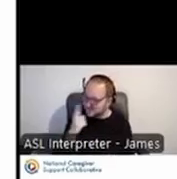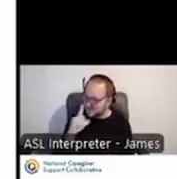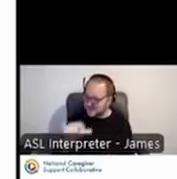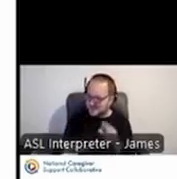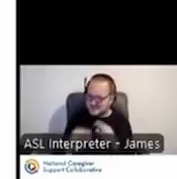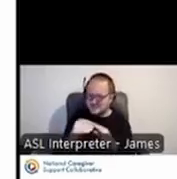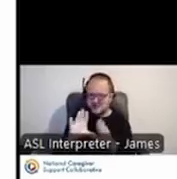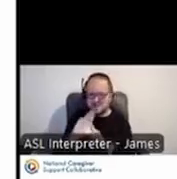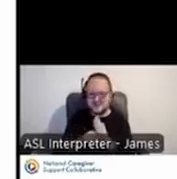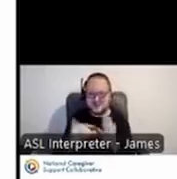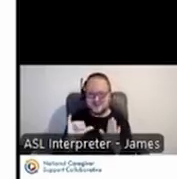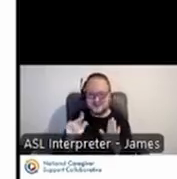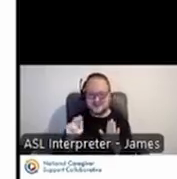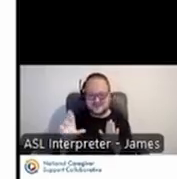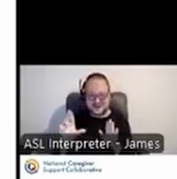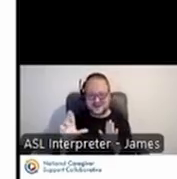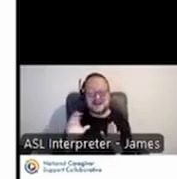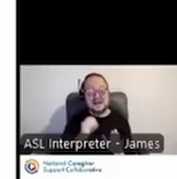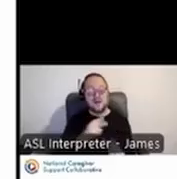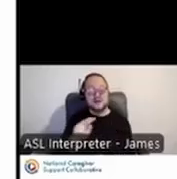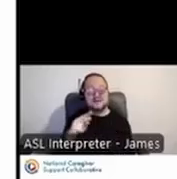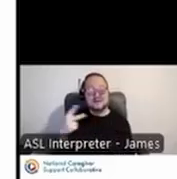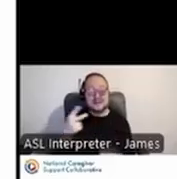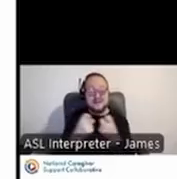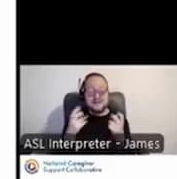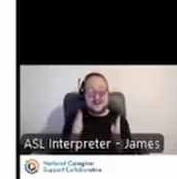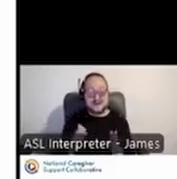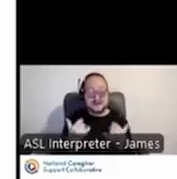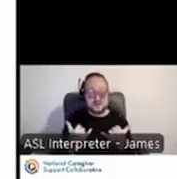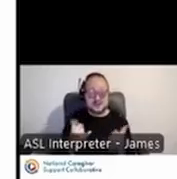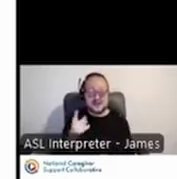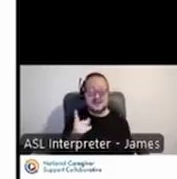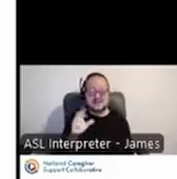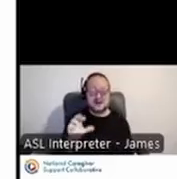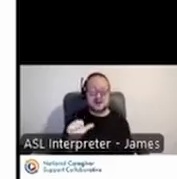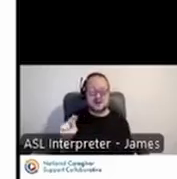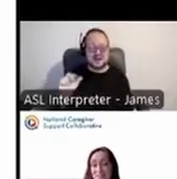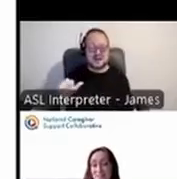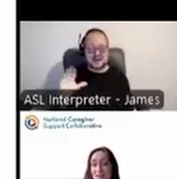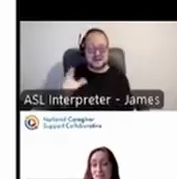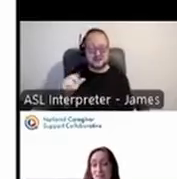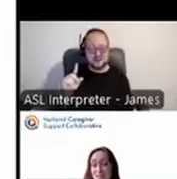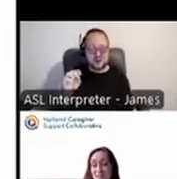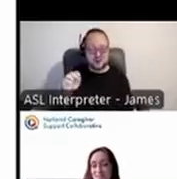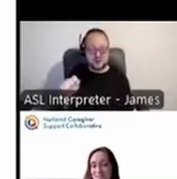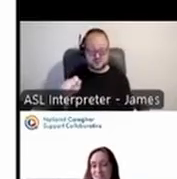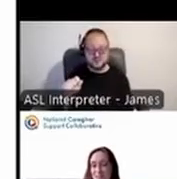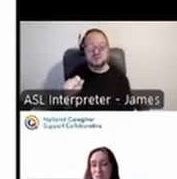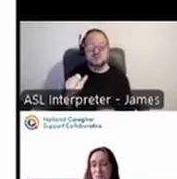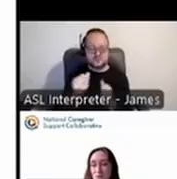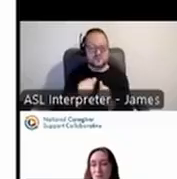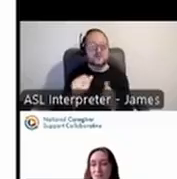Jennifer. And our second panelist today is Dr. Anna Chodos with the University of California, San Francisco,